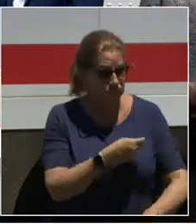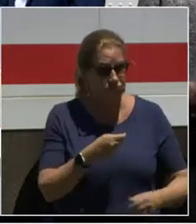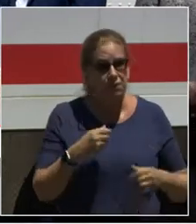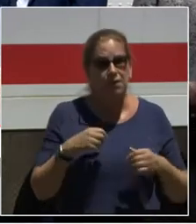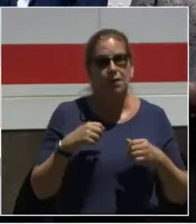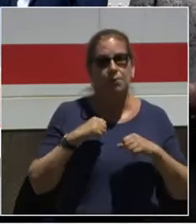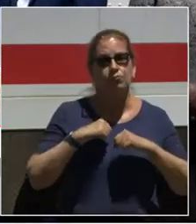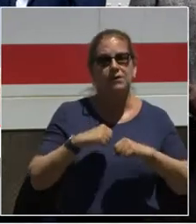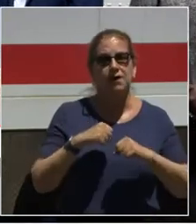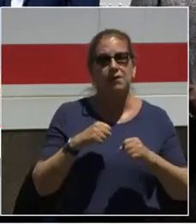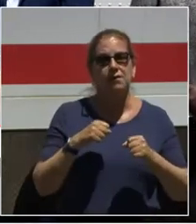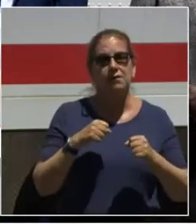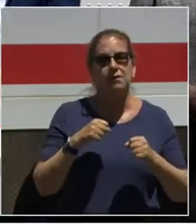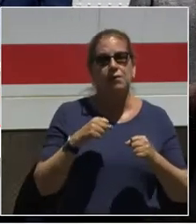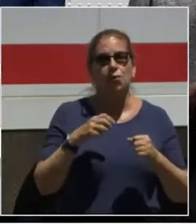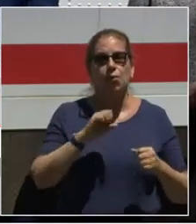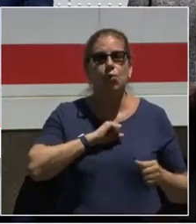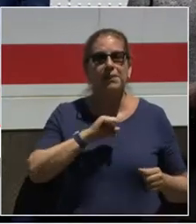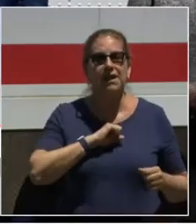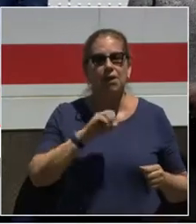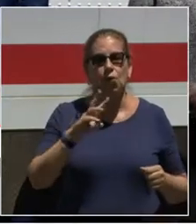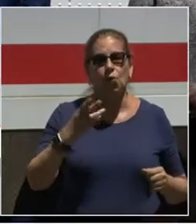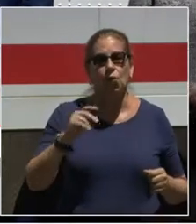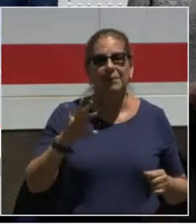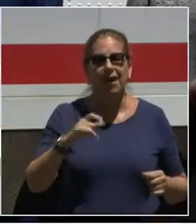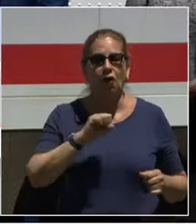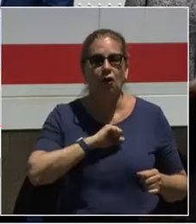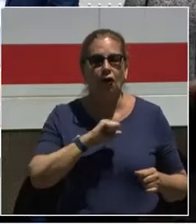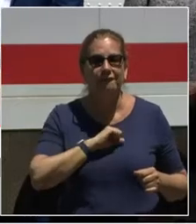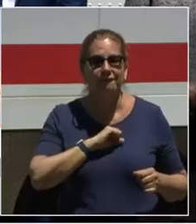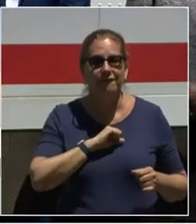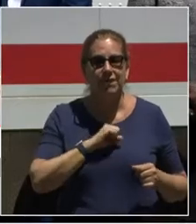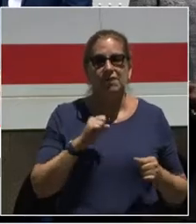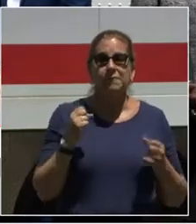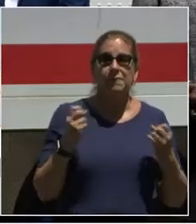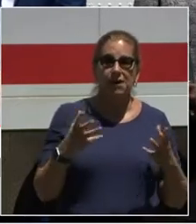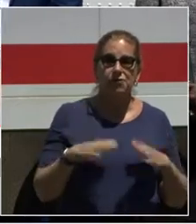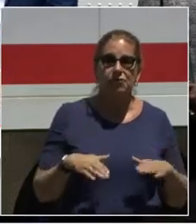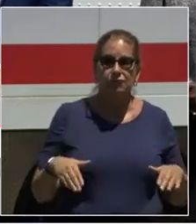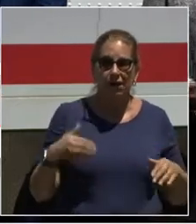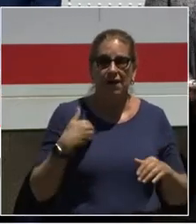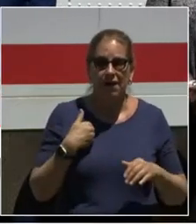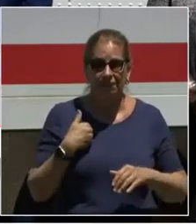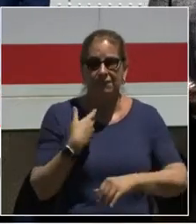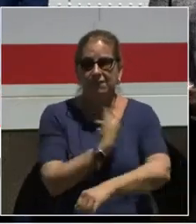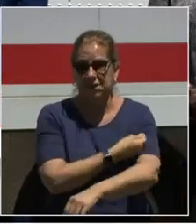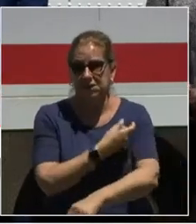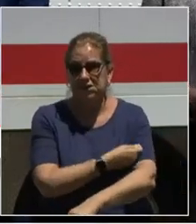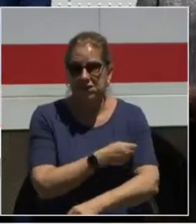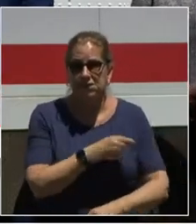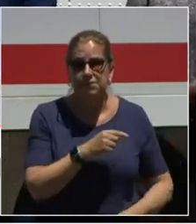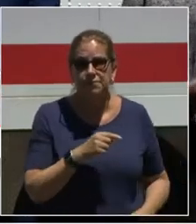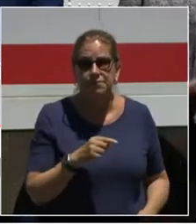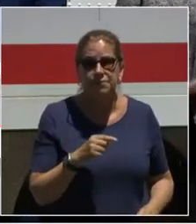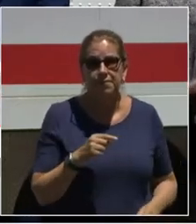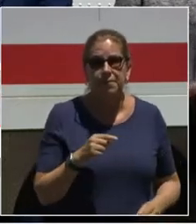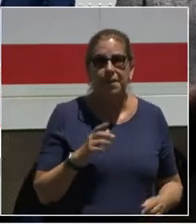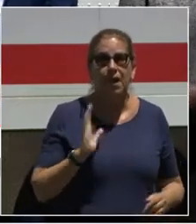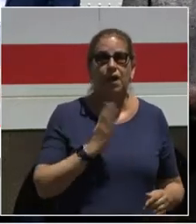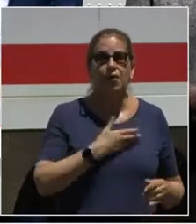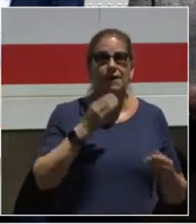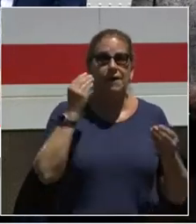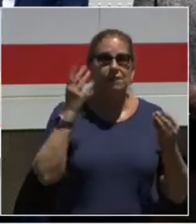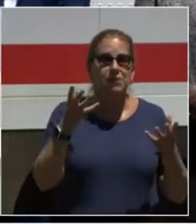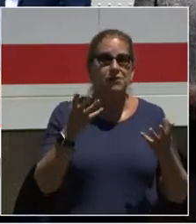whooping cough. Now, because many children get vaccinated outside of D.C., our data is likely to be somewhat incomplete, but still those percentages